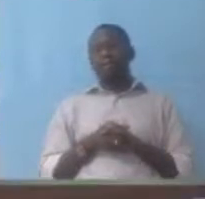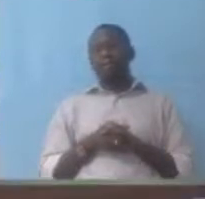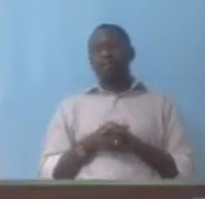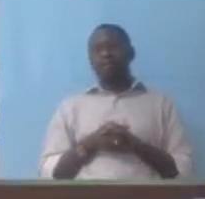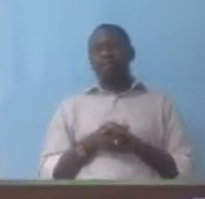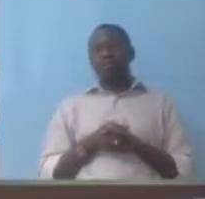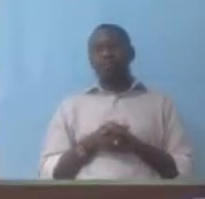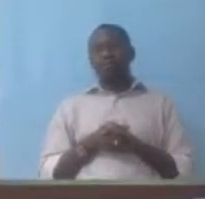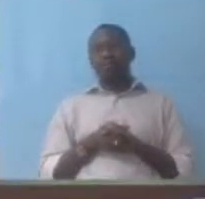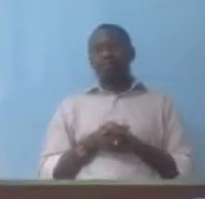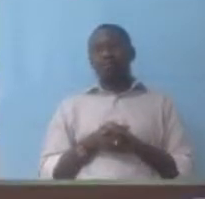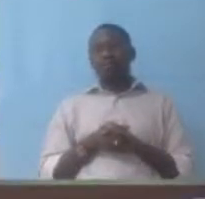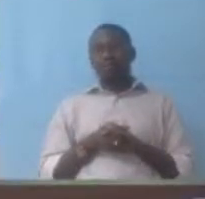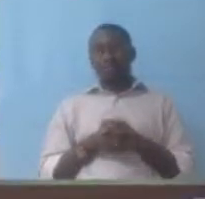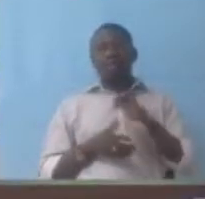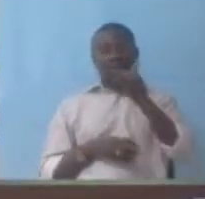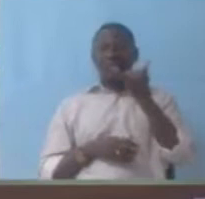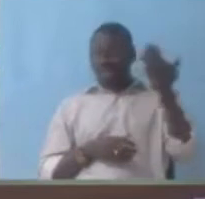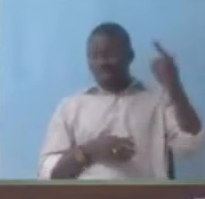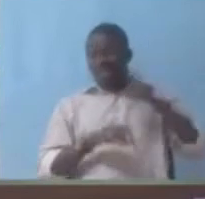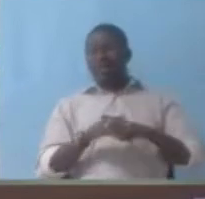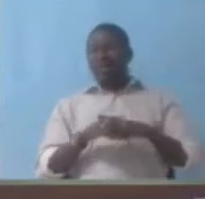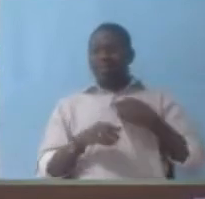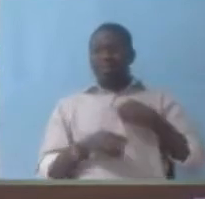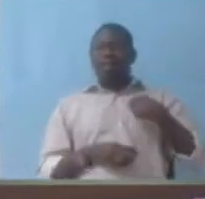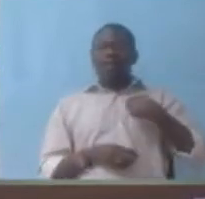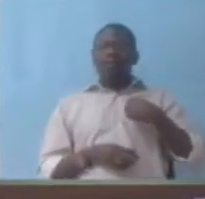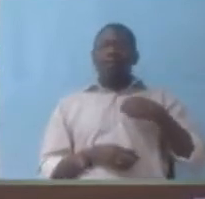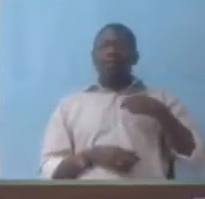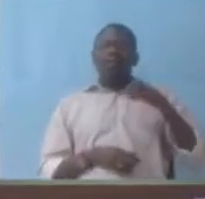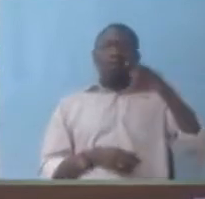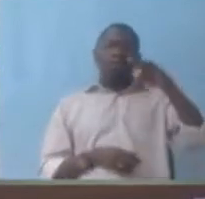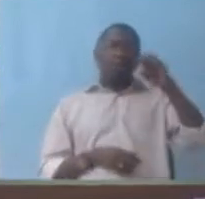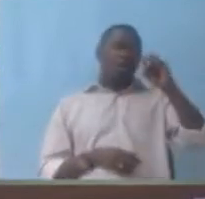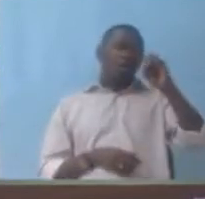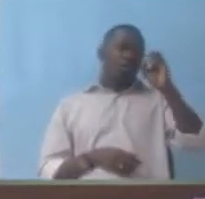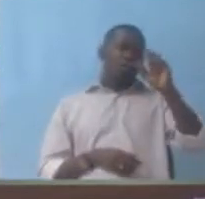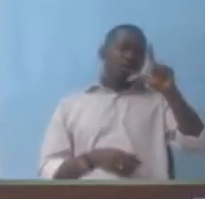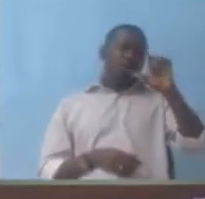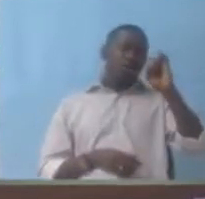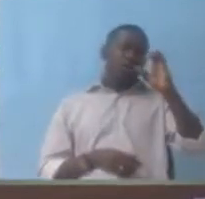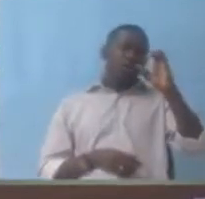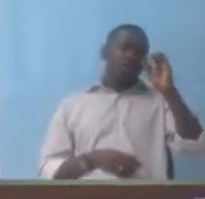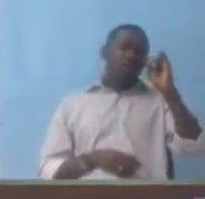Yes. Ah. I was the Solicitor General in charge of the Ministry of Justice.